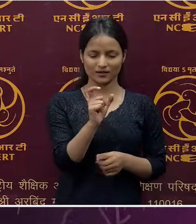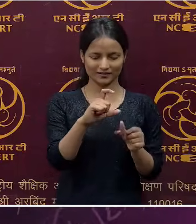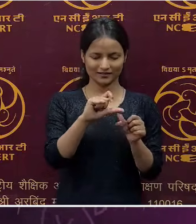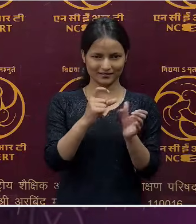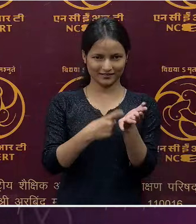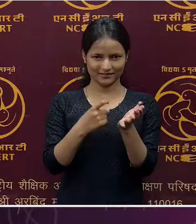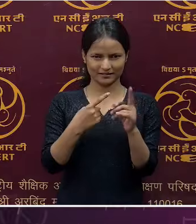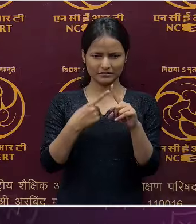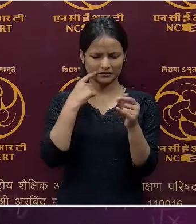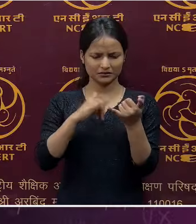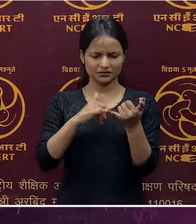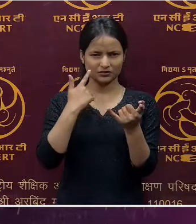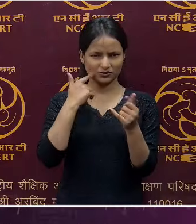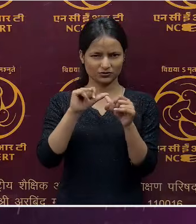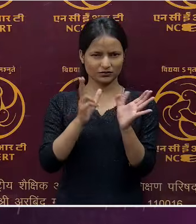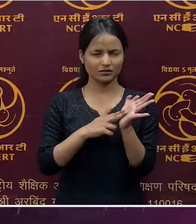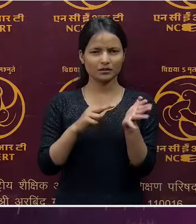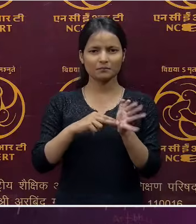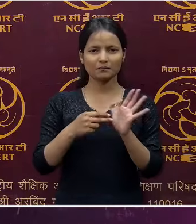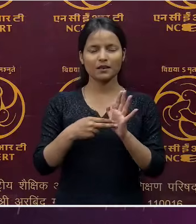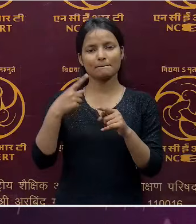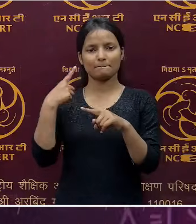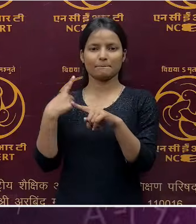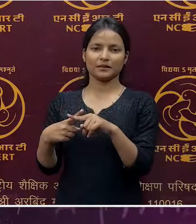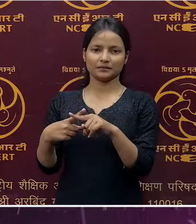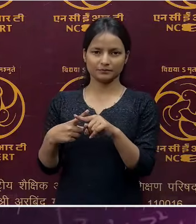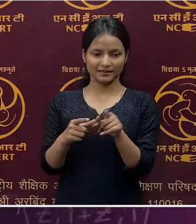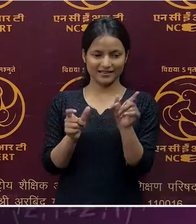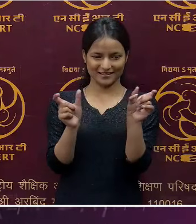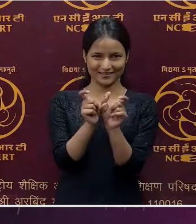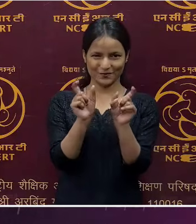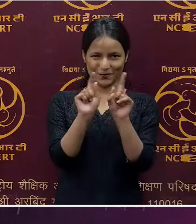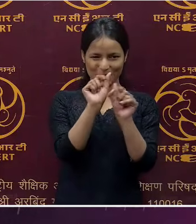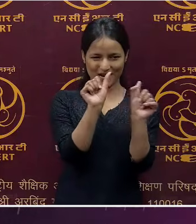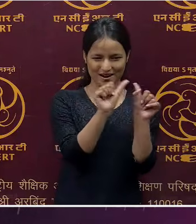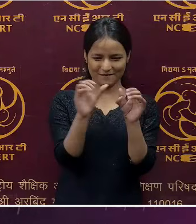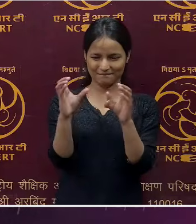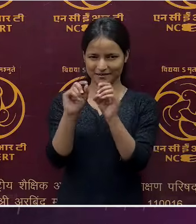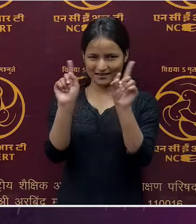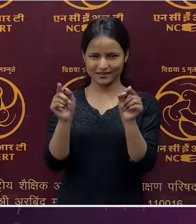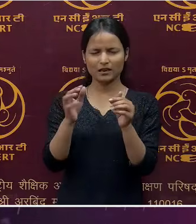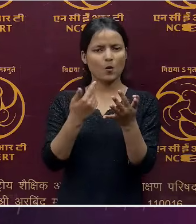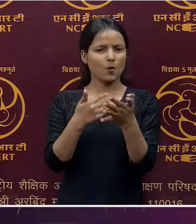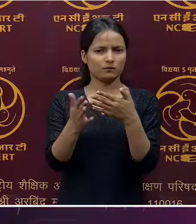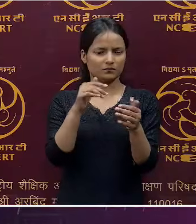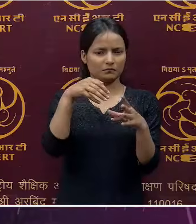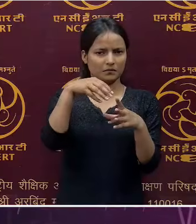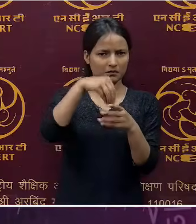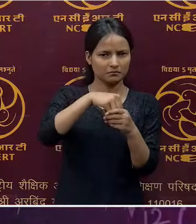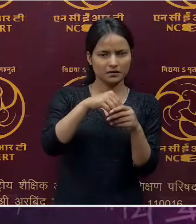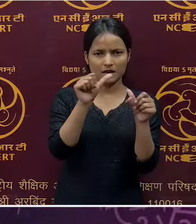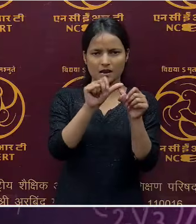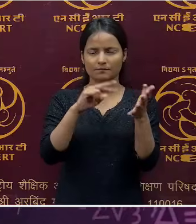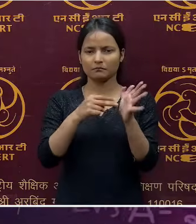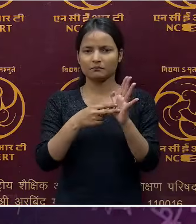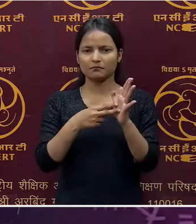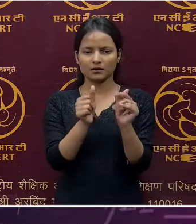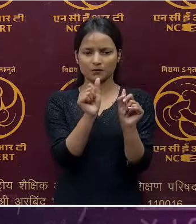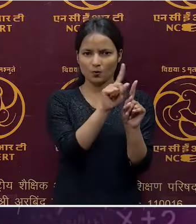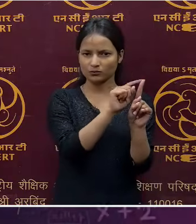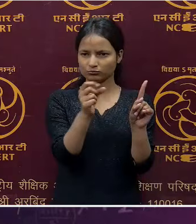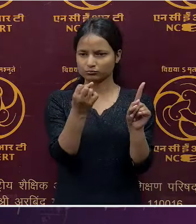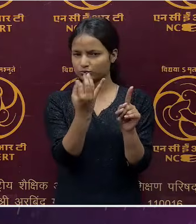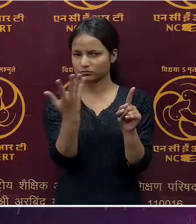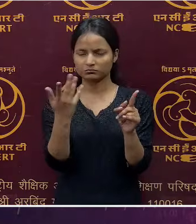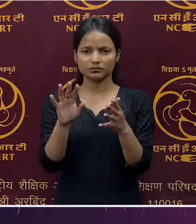multiplication of two set. This so we can do our experiment. We can do all the questions, explore all the questions,